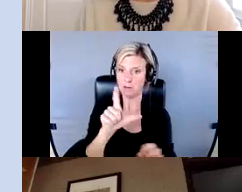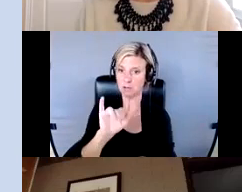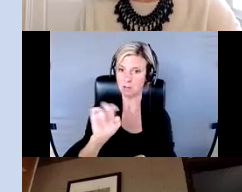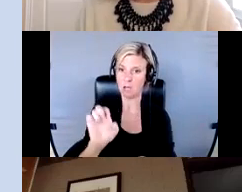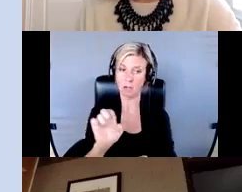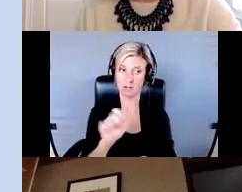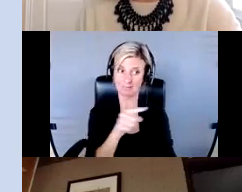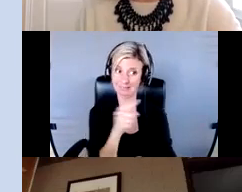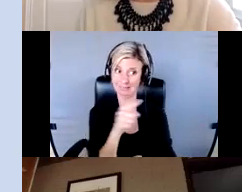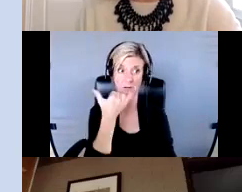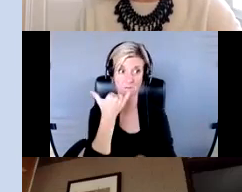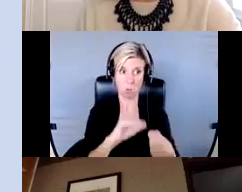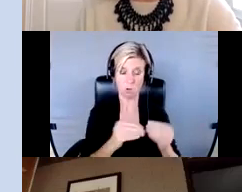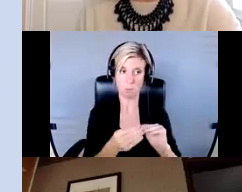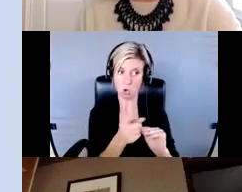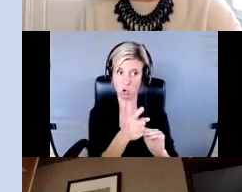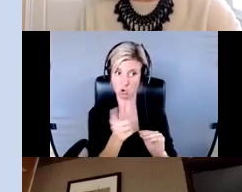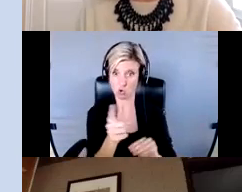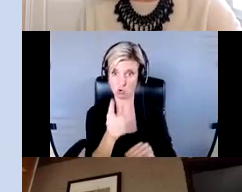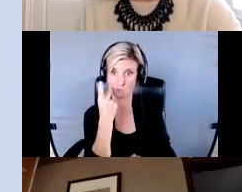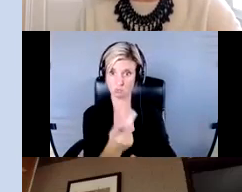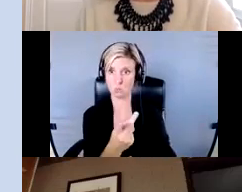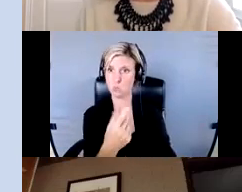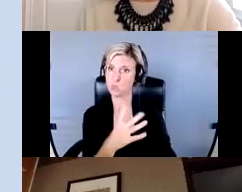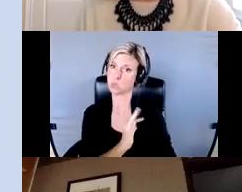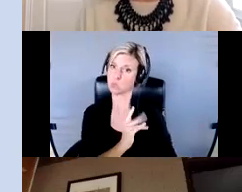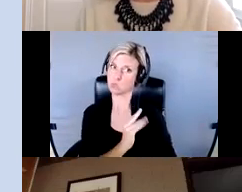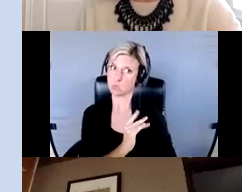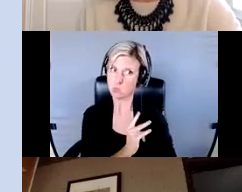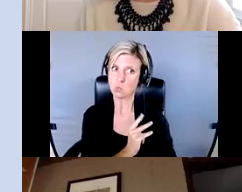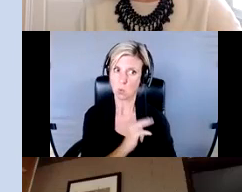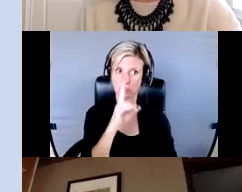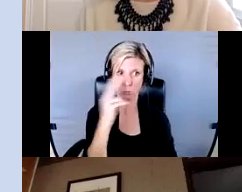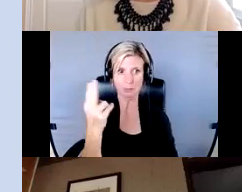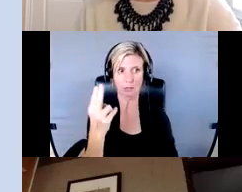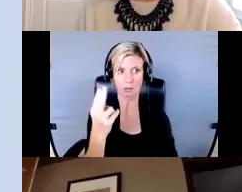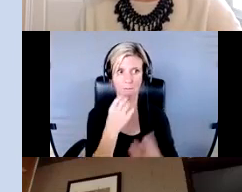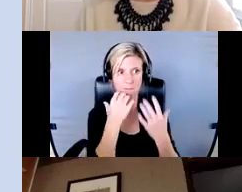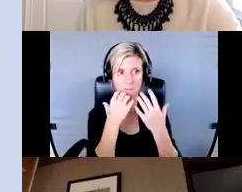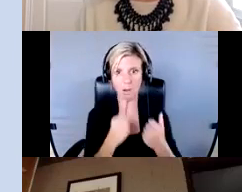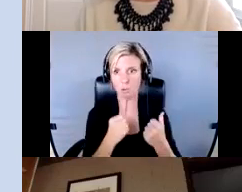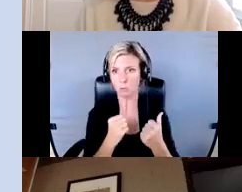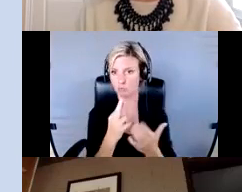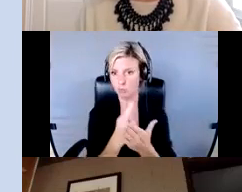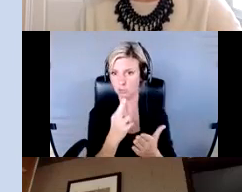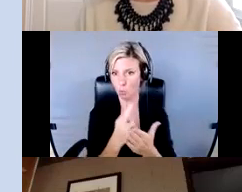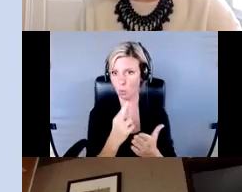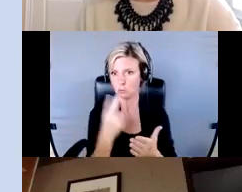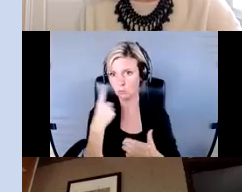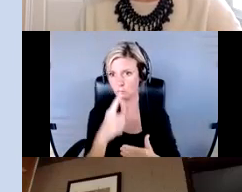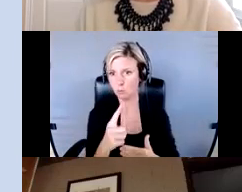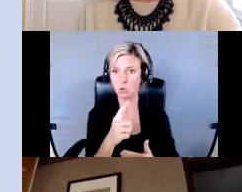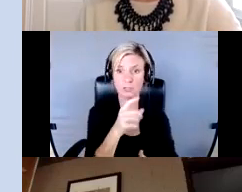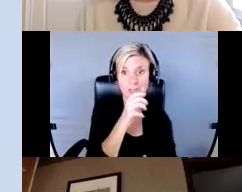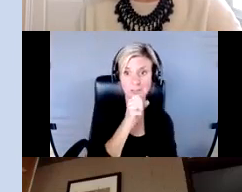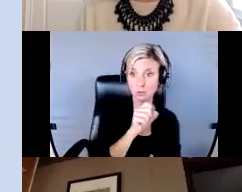Helpline. It's a very unique and valuable resource for not only seniors, but if you love a senior or